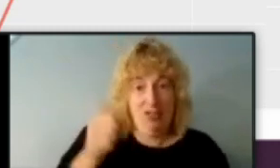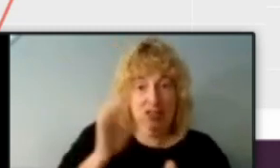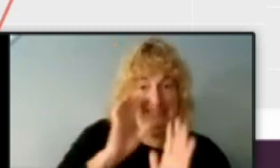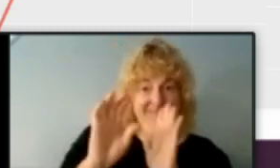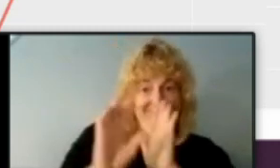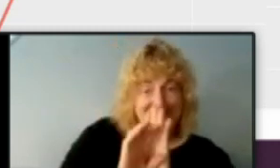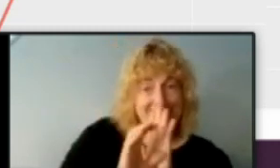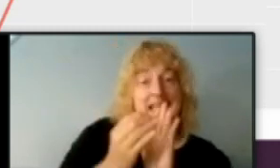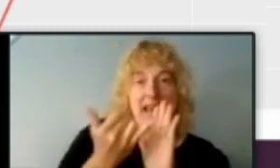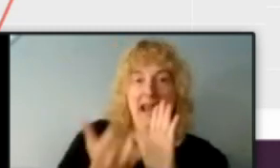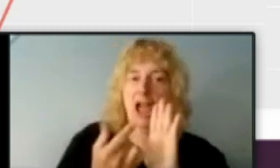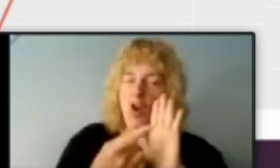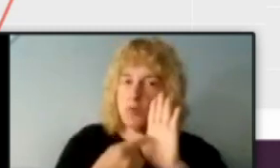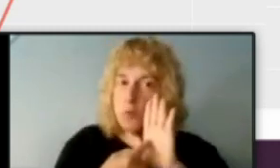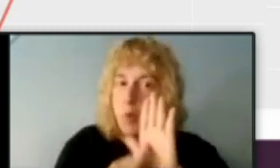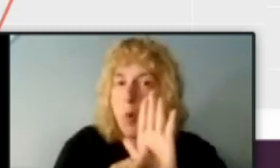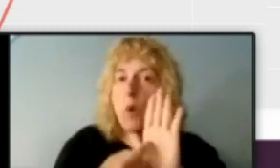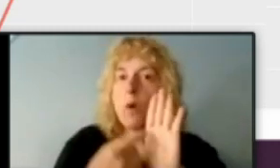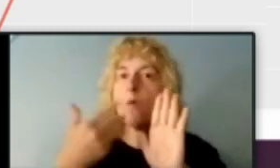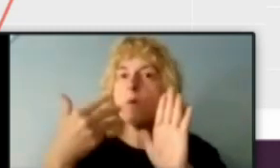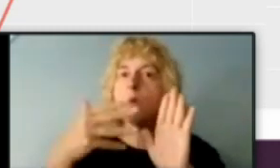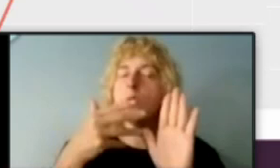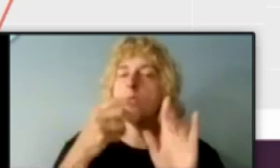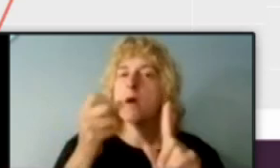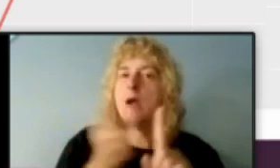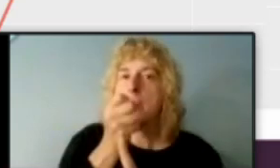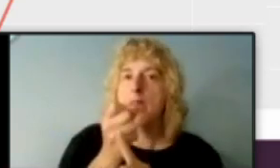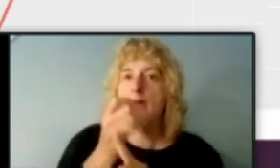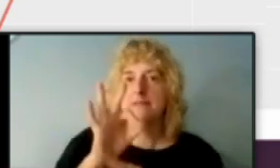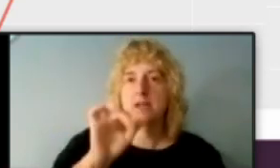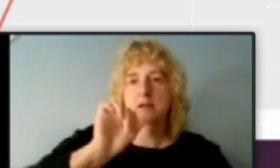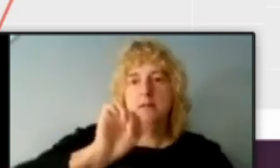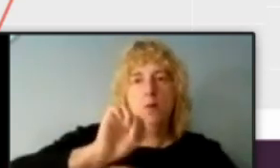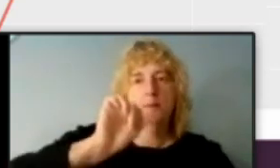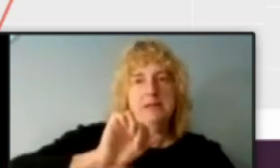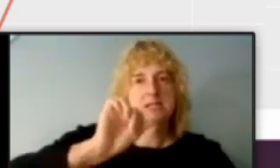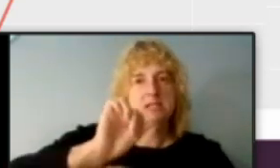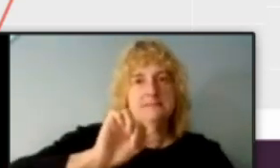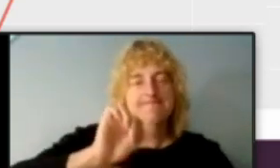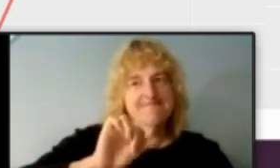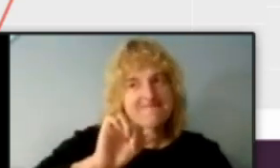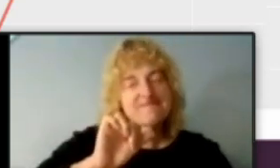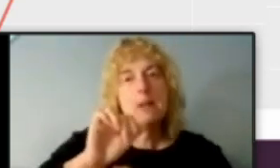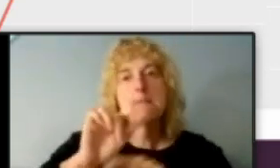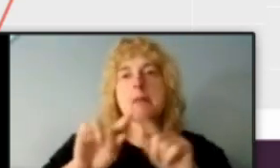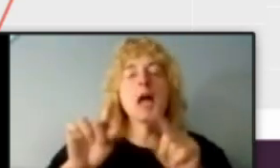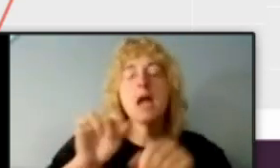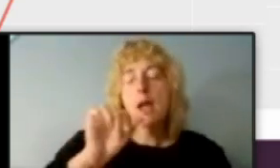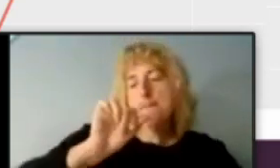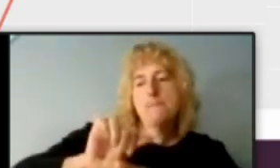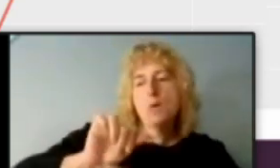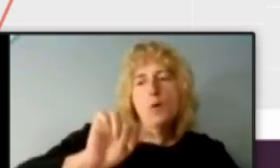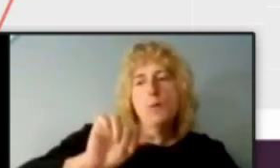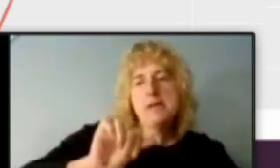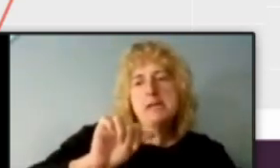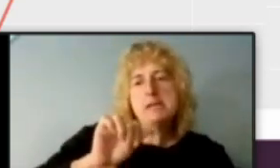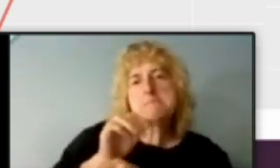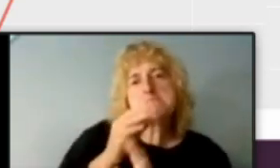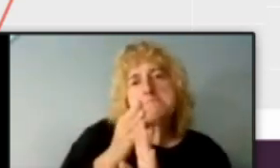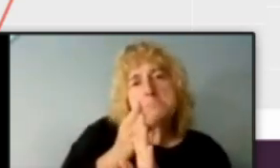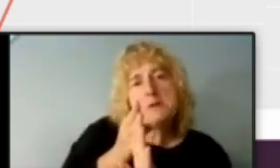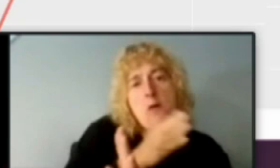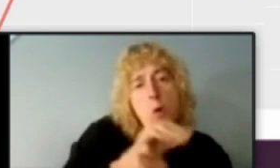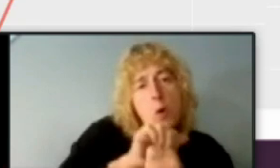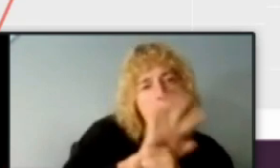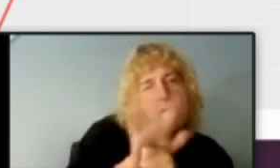Employment was less of a concern during the pre-COVID as it hit the early